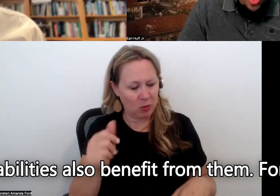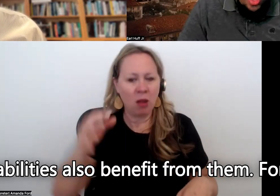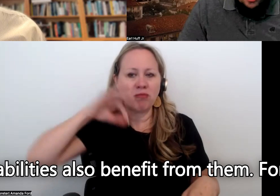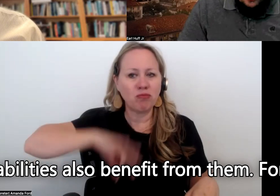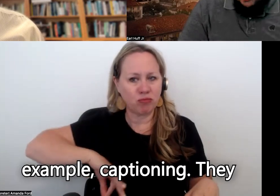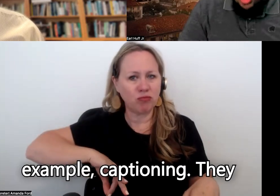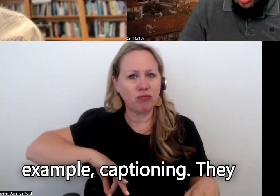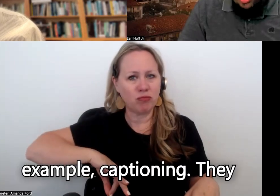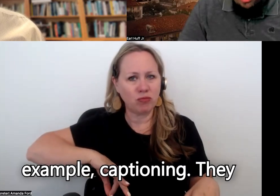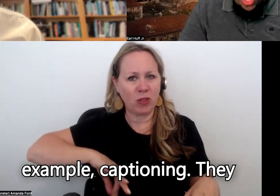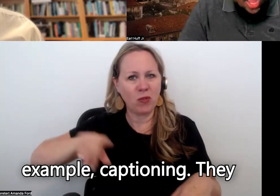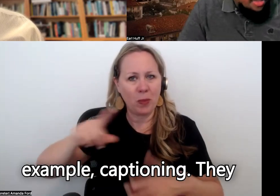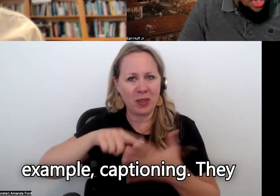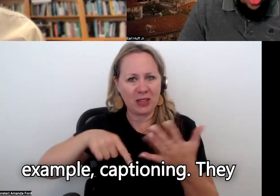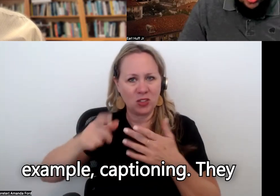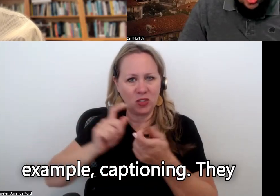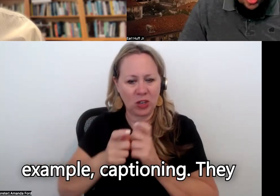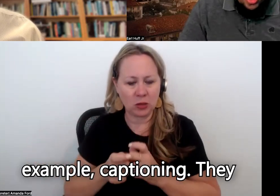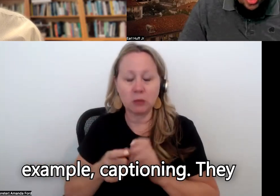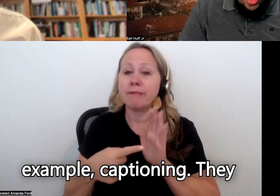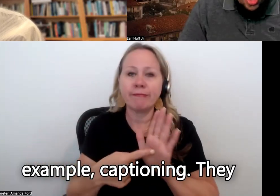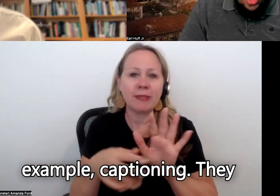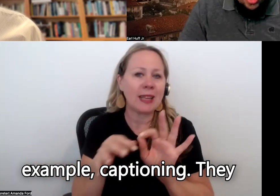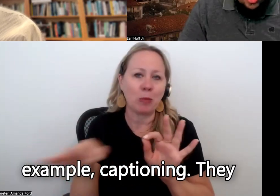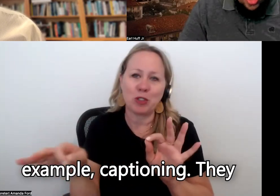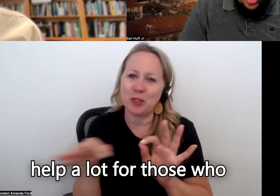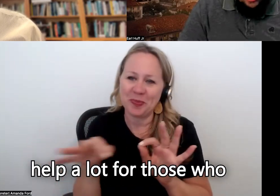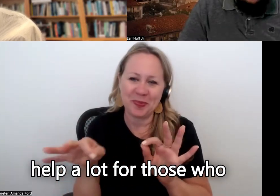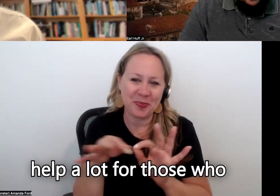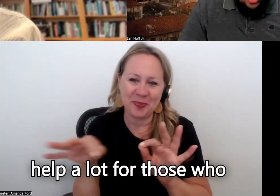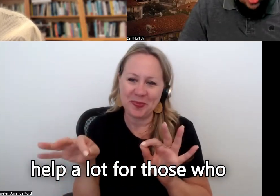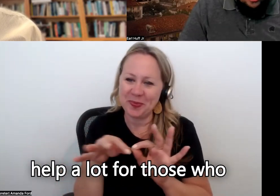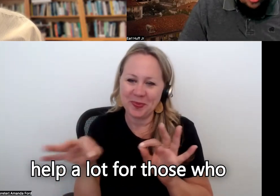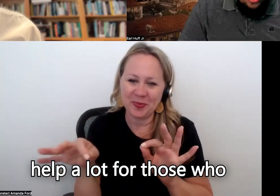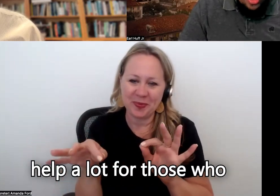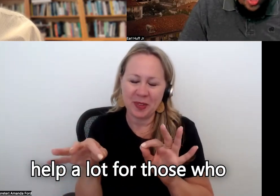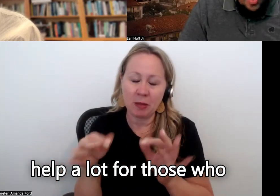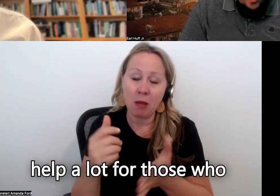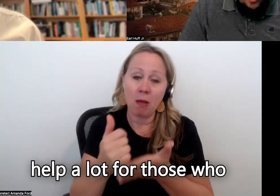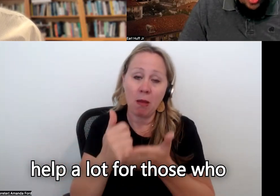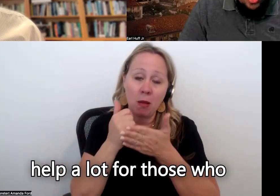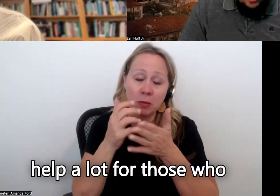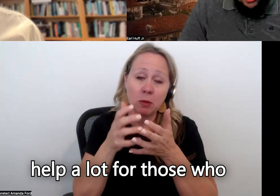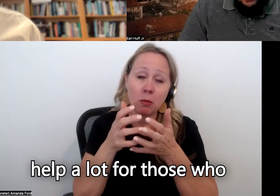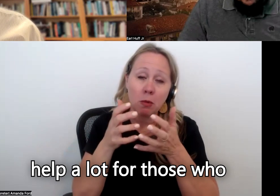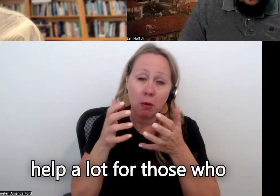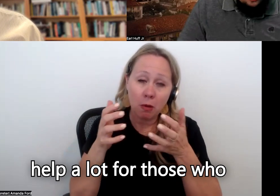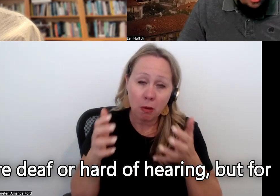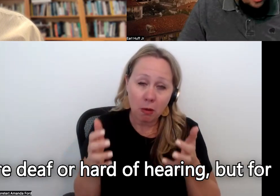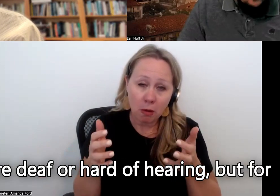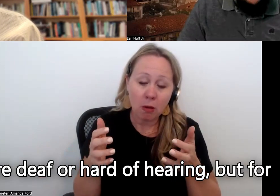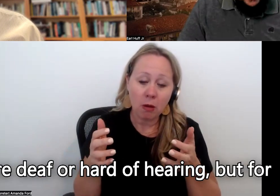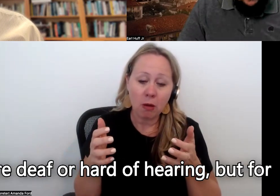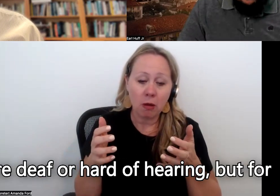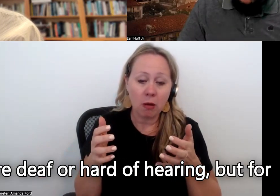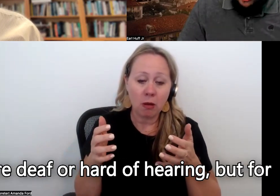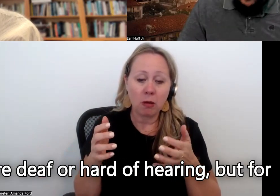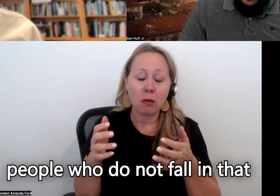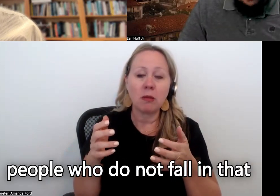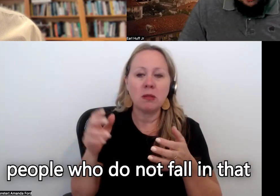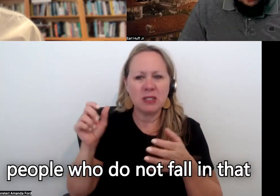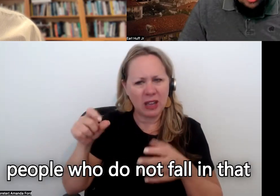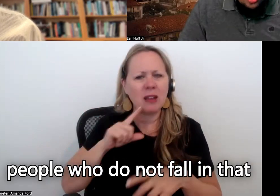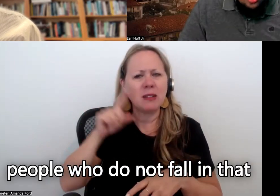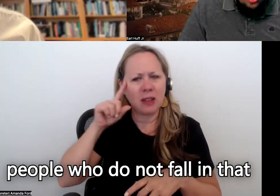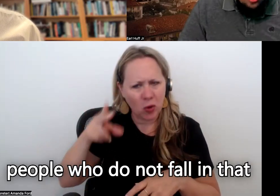them. For example, captioning. They help a lot for those who are deaf or hard of hearing, but